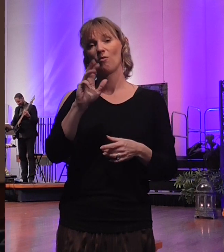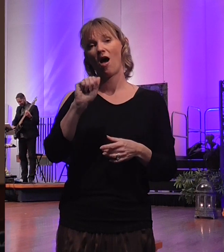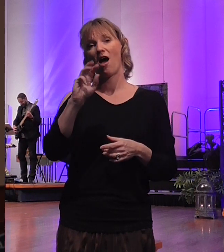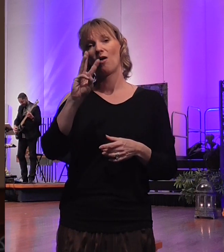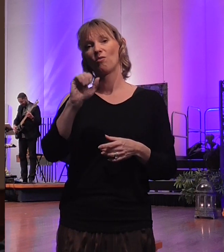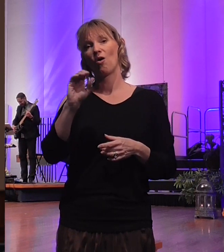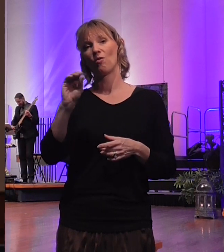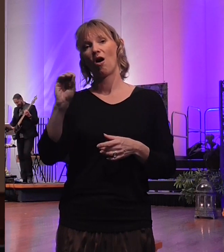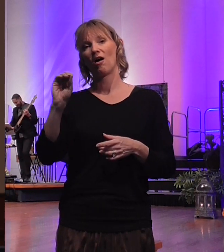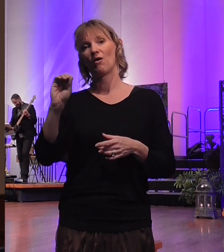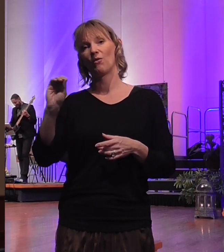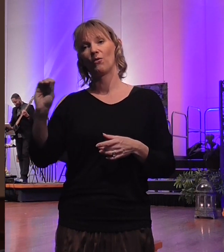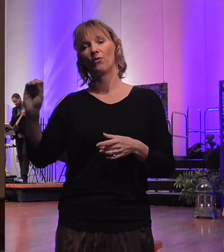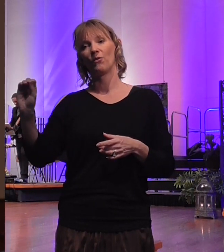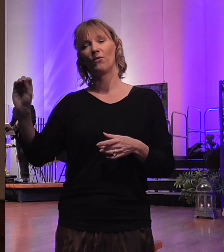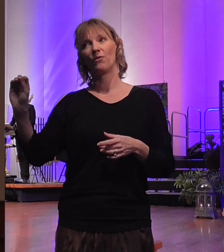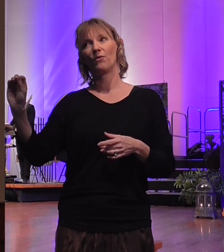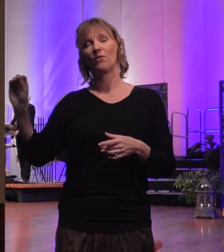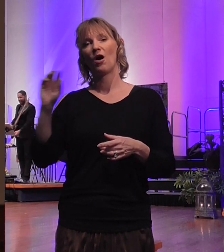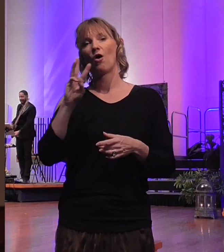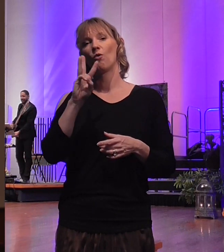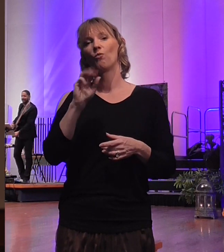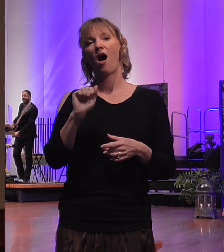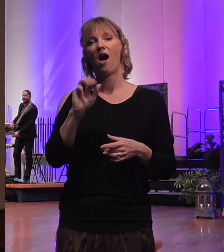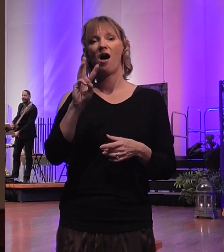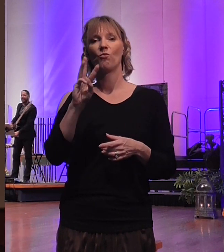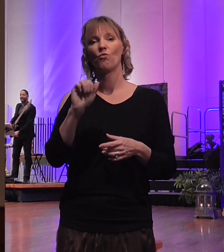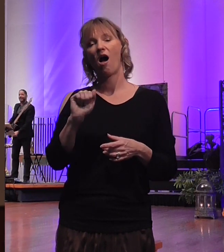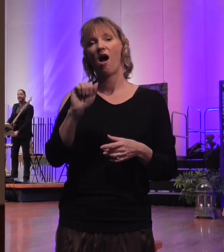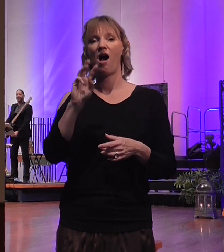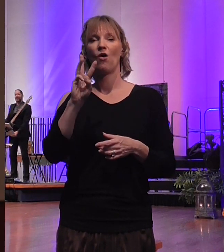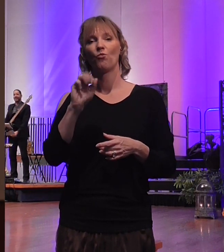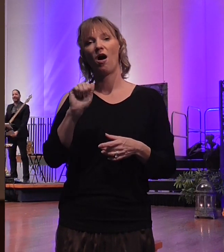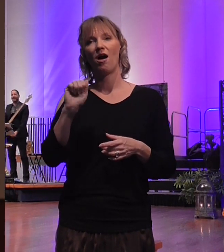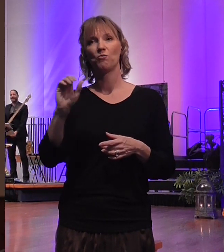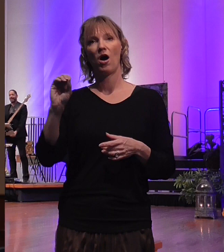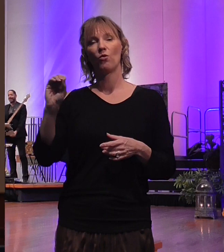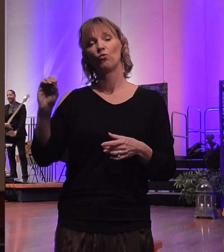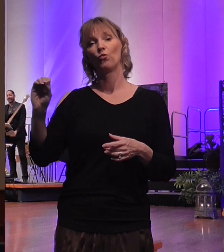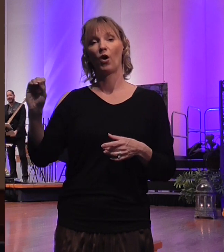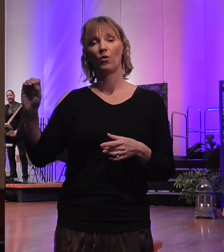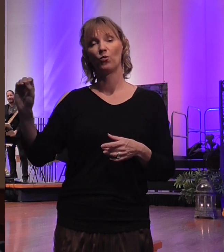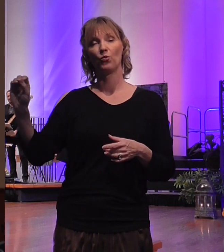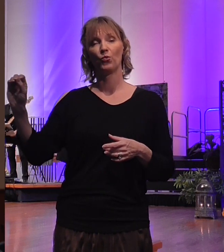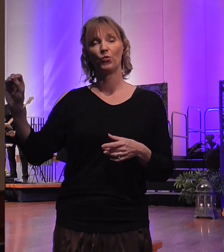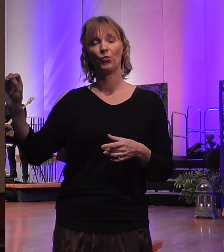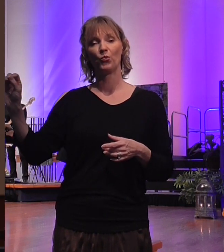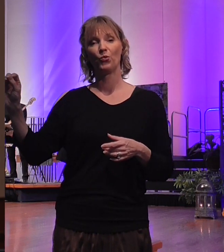Whoa, whoa, whoa, whoa, whoa.